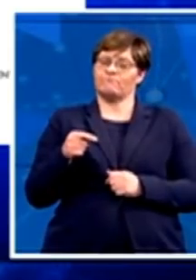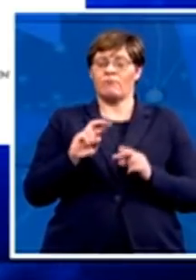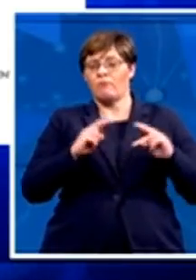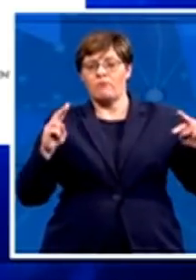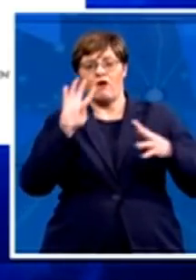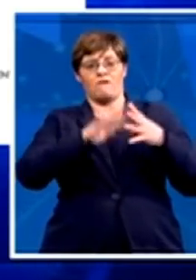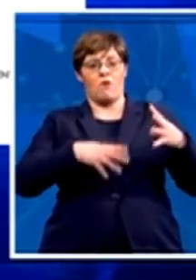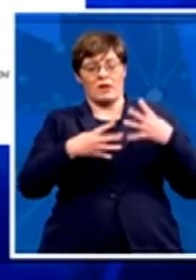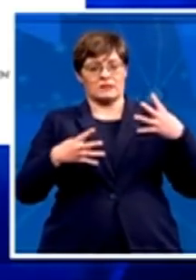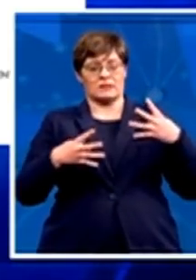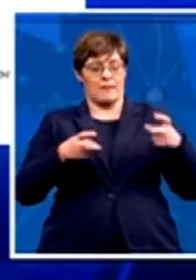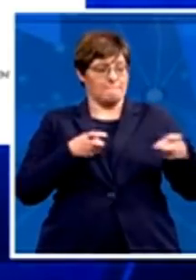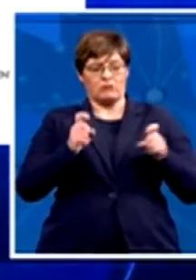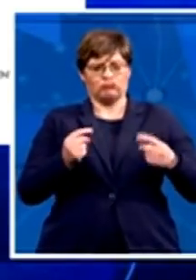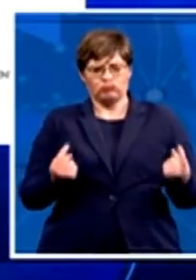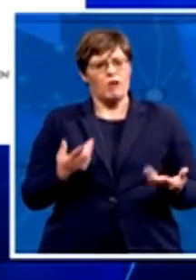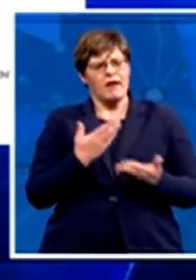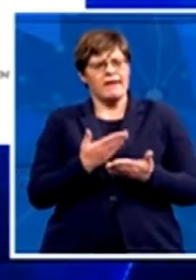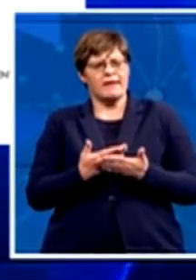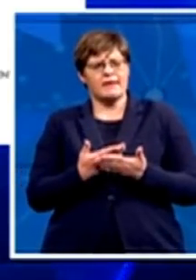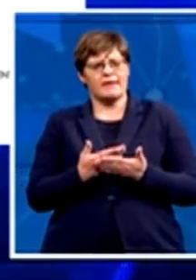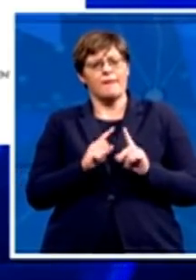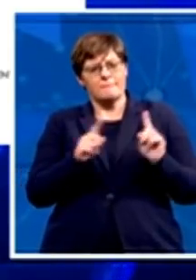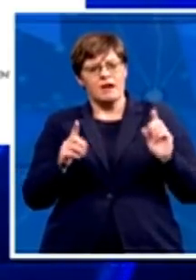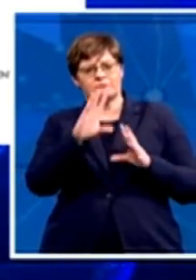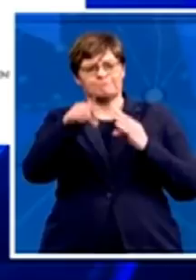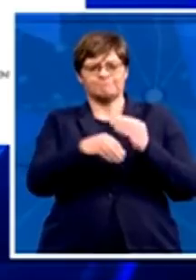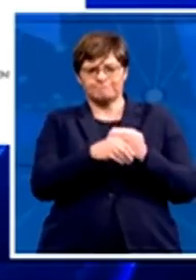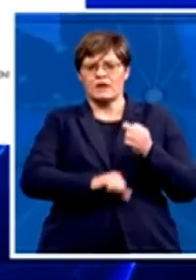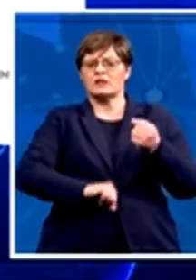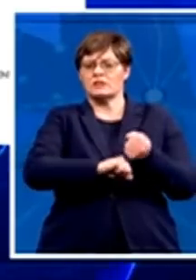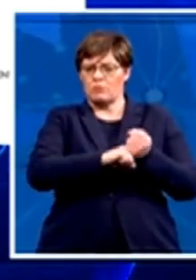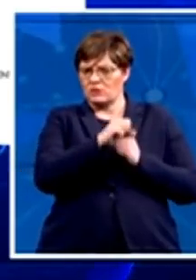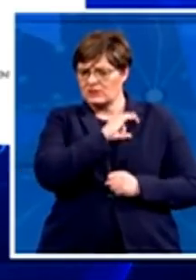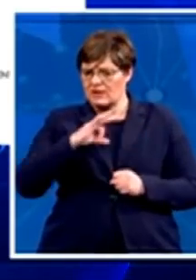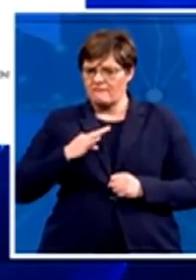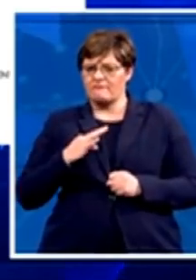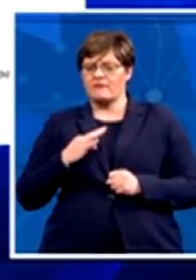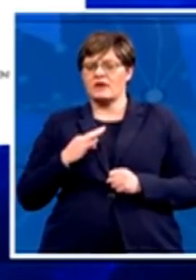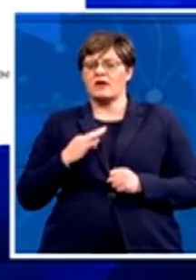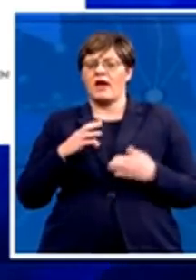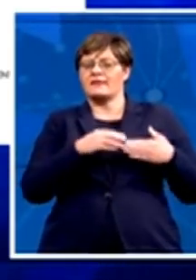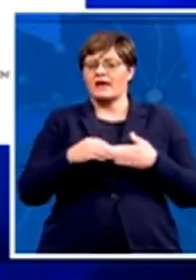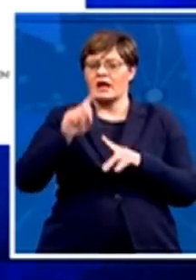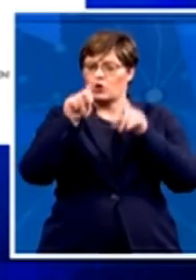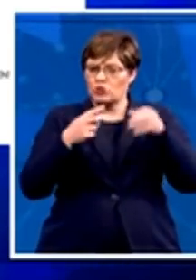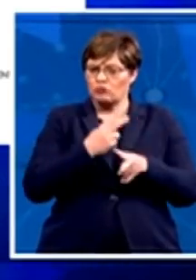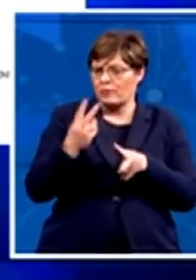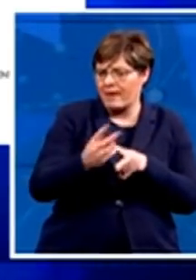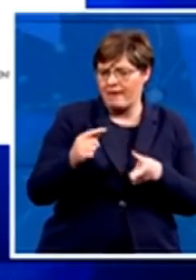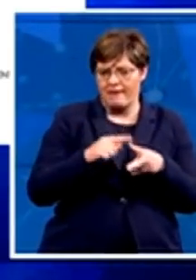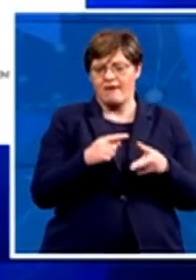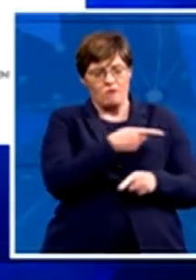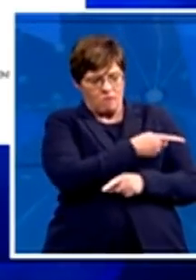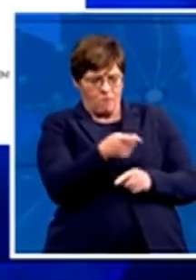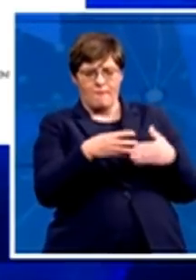can certainly enlist support staff to prepare guiding questions for members and to assist members in unpacking evidence.